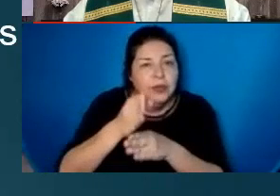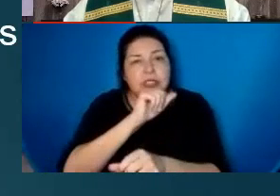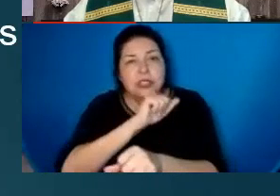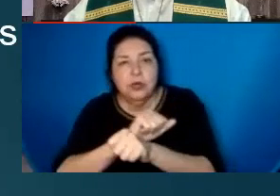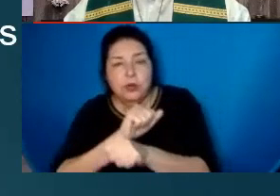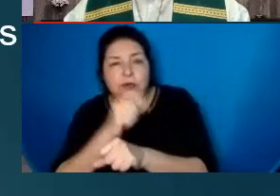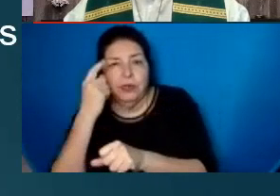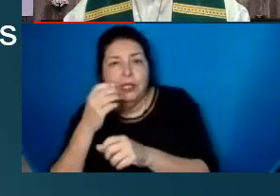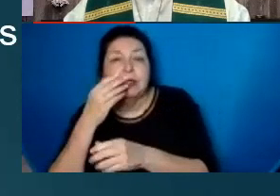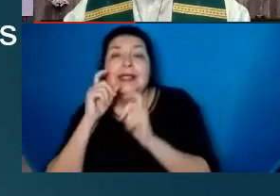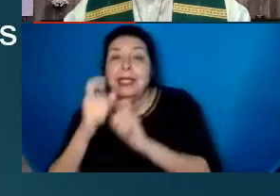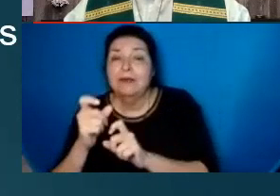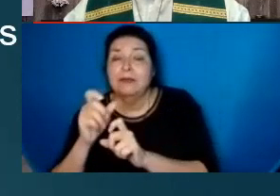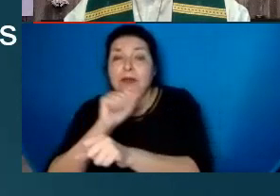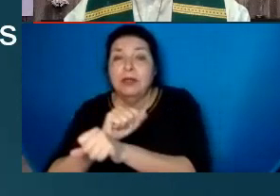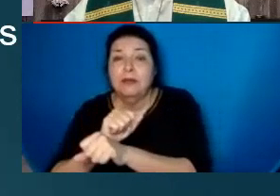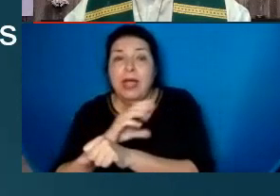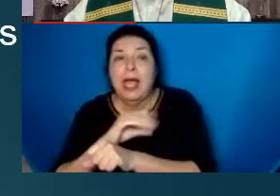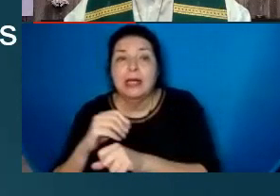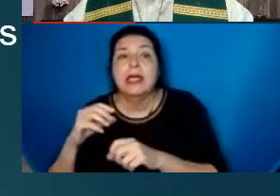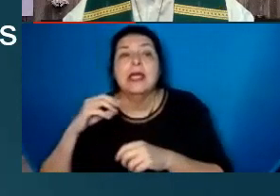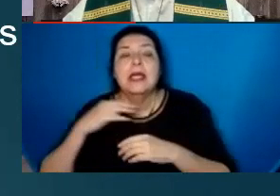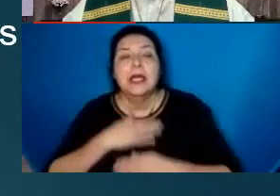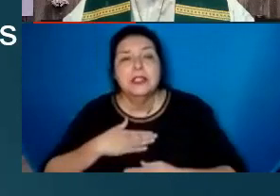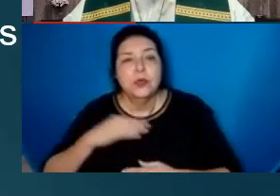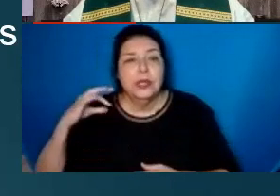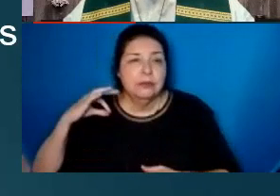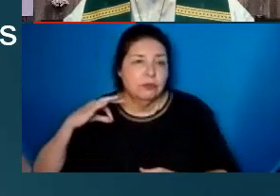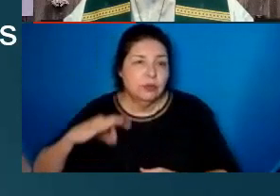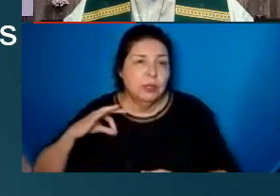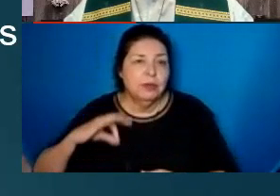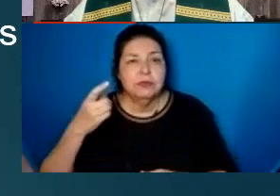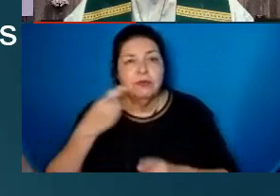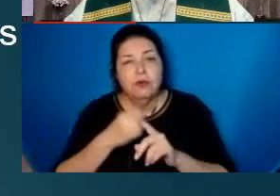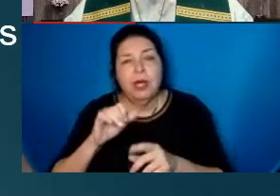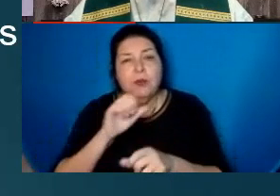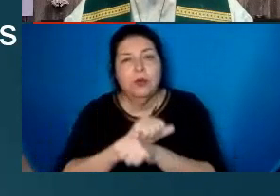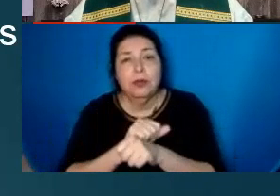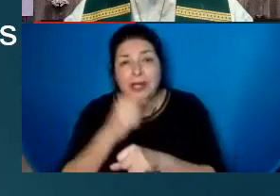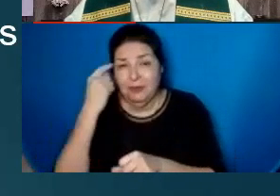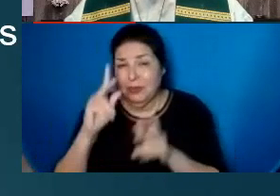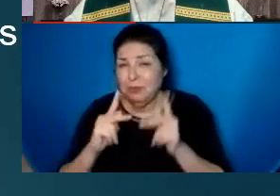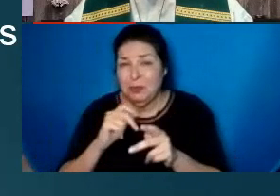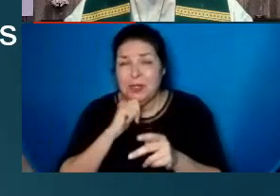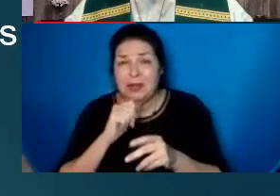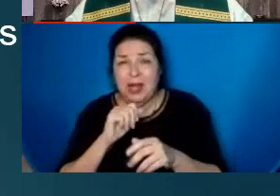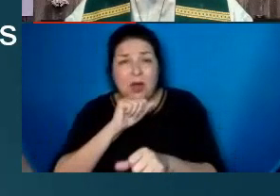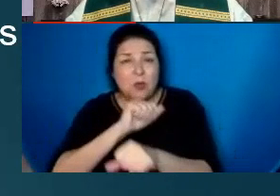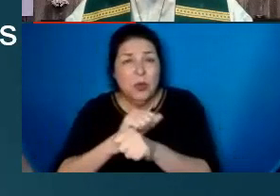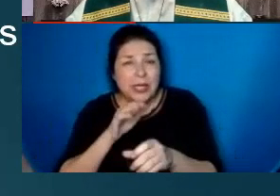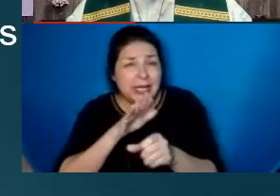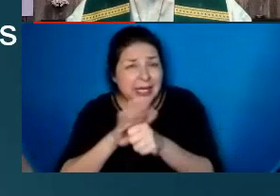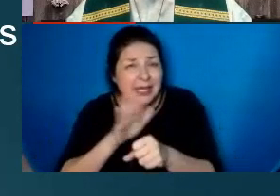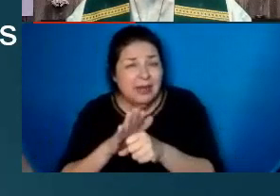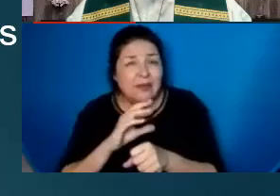of labor and the privilege of enjoying the fruits of that labor, and for the unemployed and underemployed, let us pray to